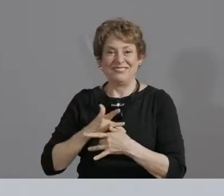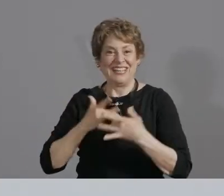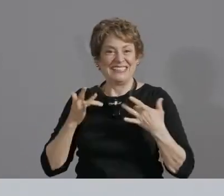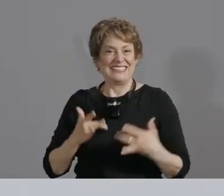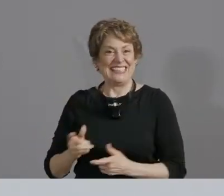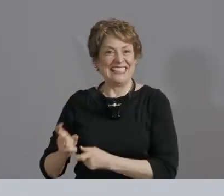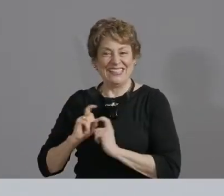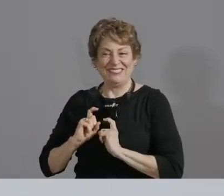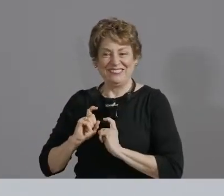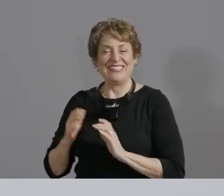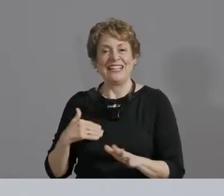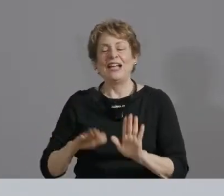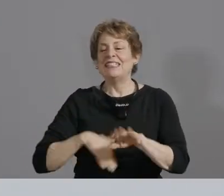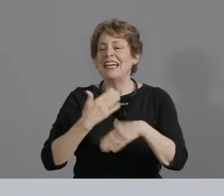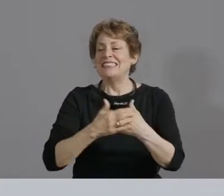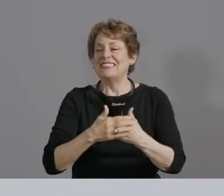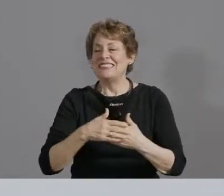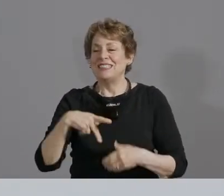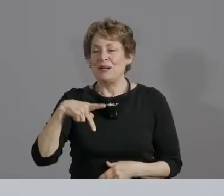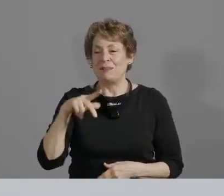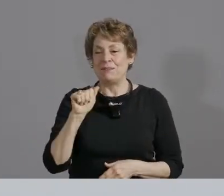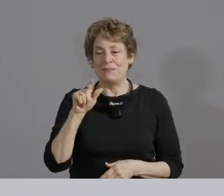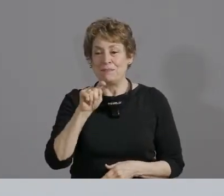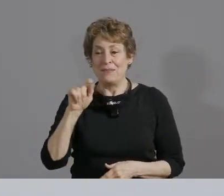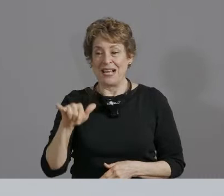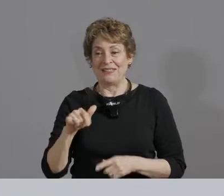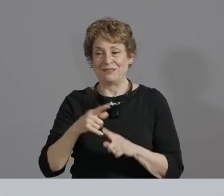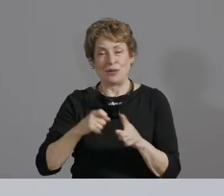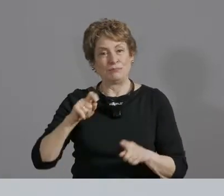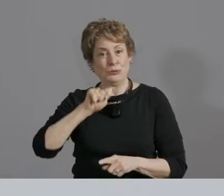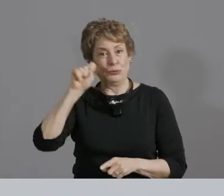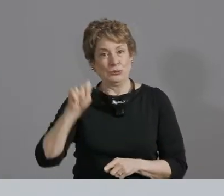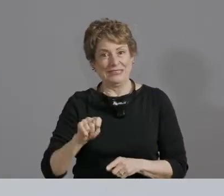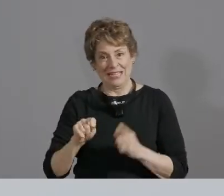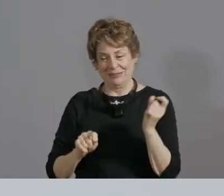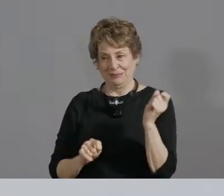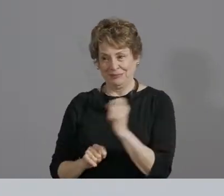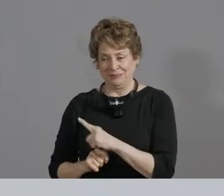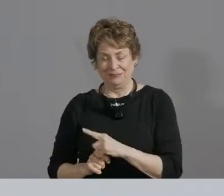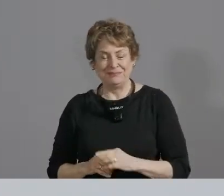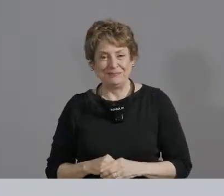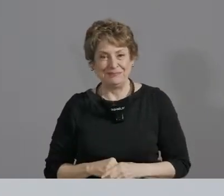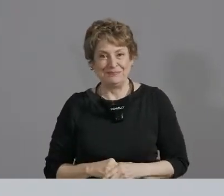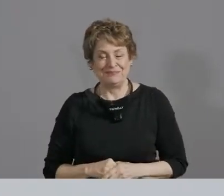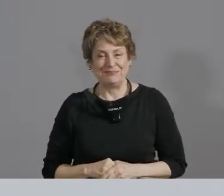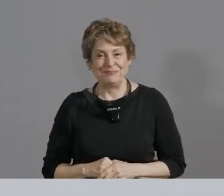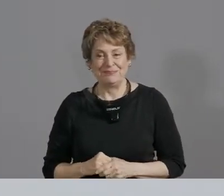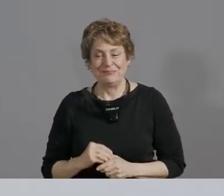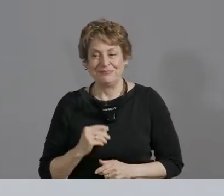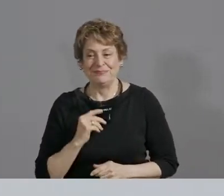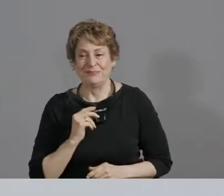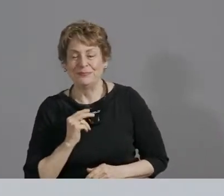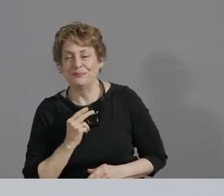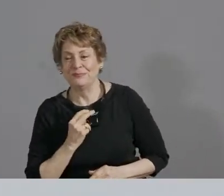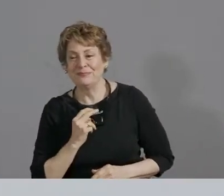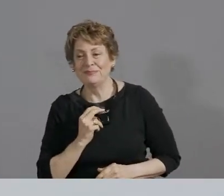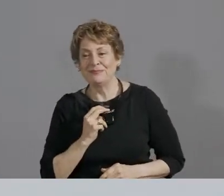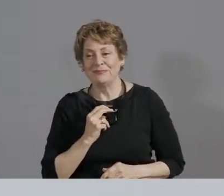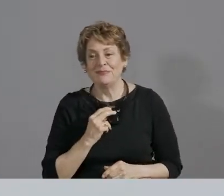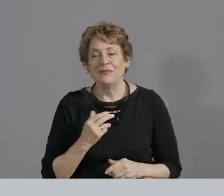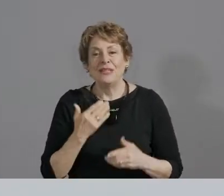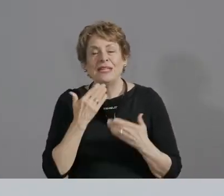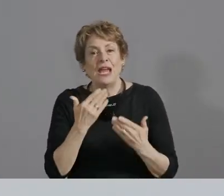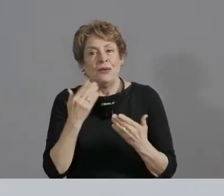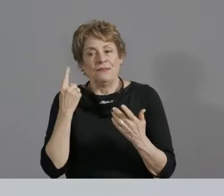Patty. Hi, Dr. Christ. Can you hear me? I can. How are you today? I'm fine, thanks. Thank you for taking our